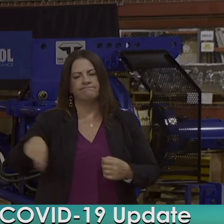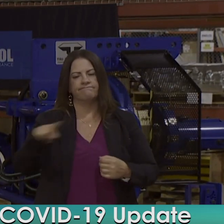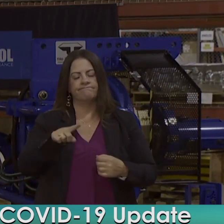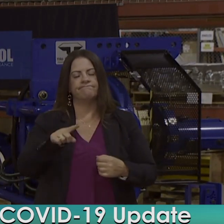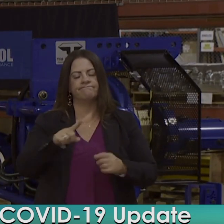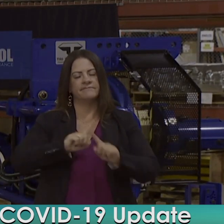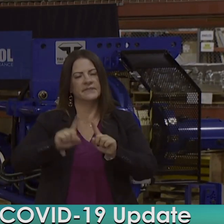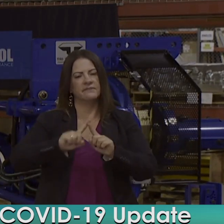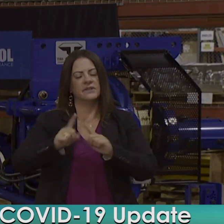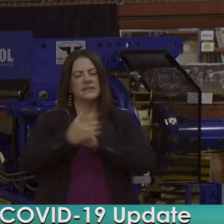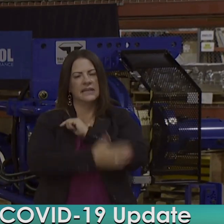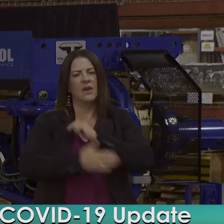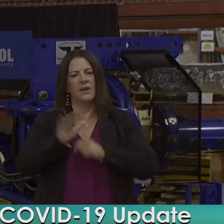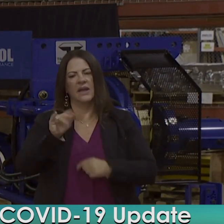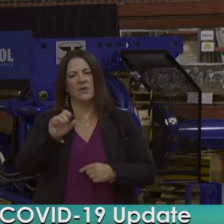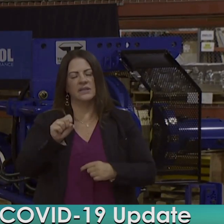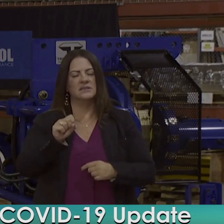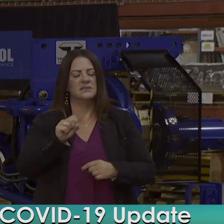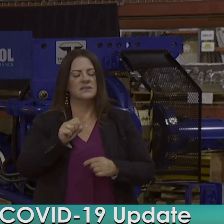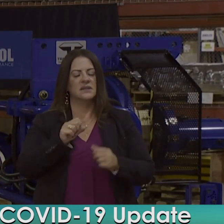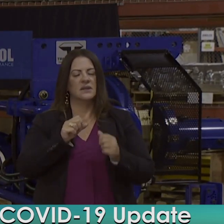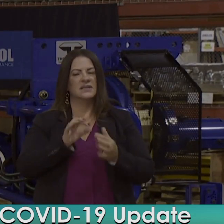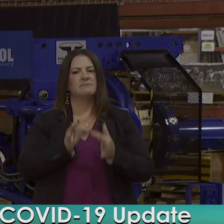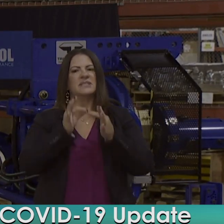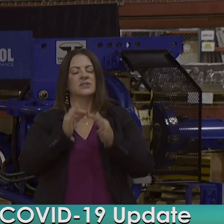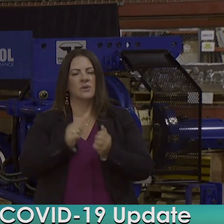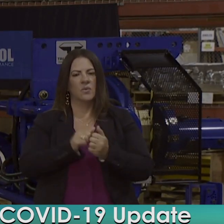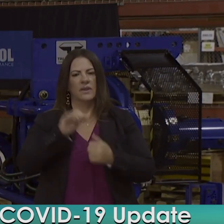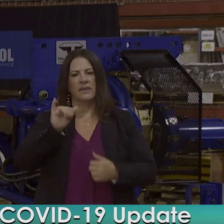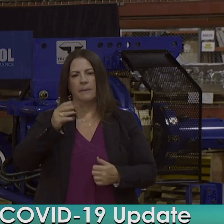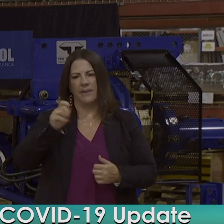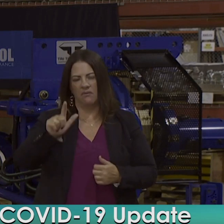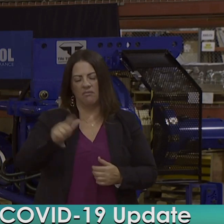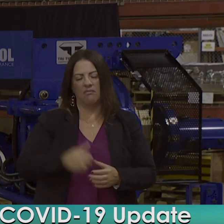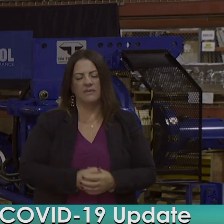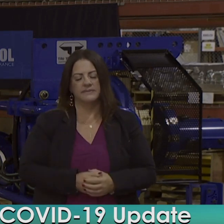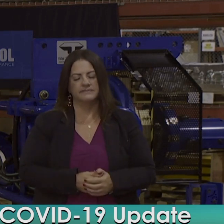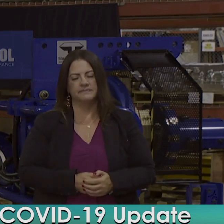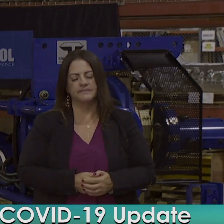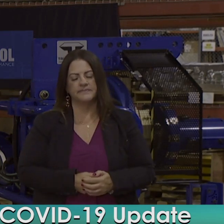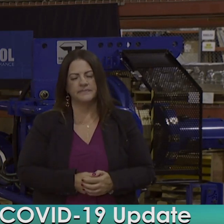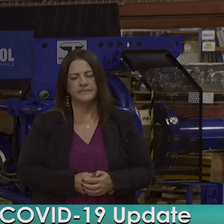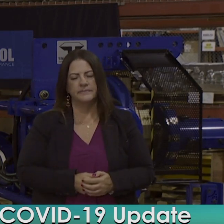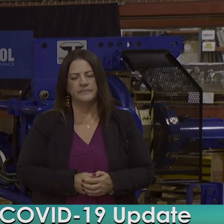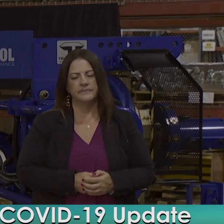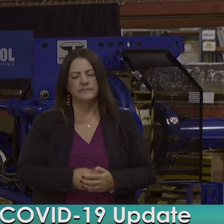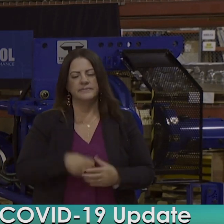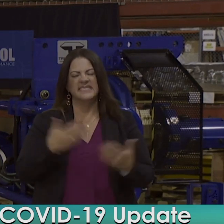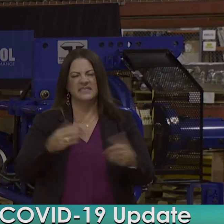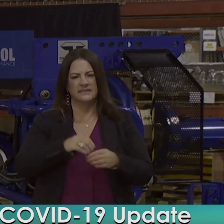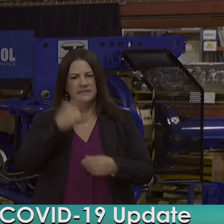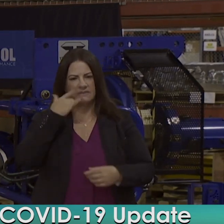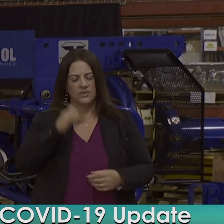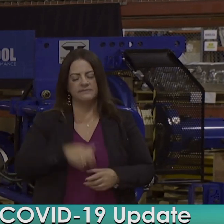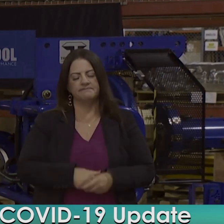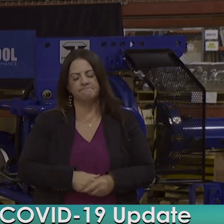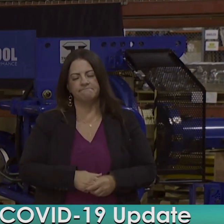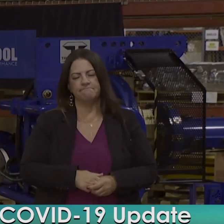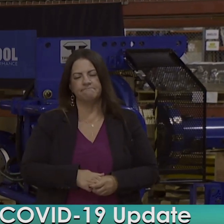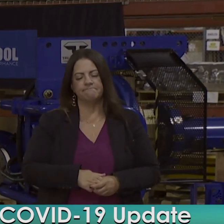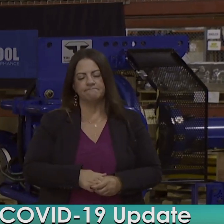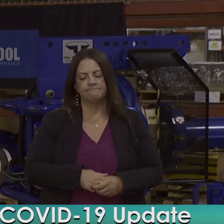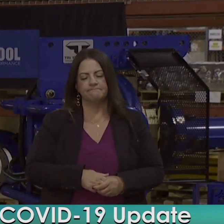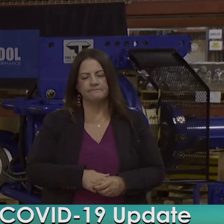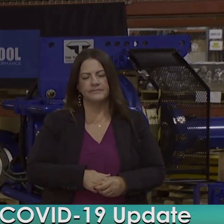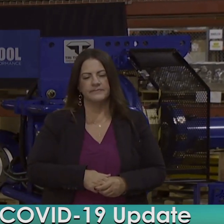work through this recent increase in total number of positive cases in the state of California. I want to now